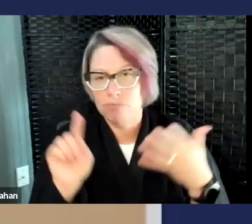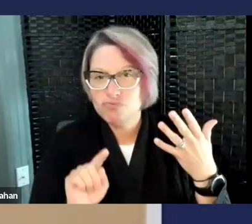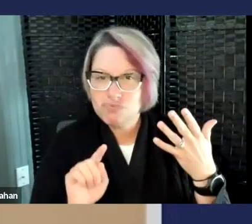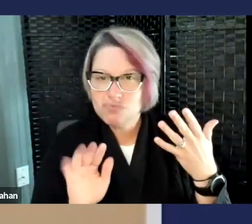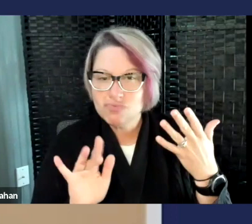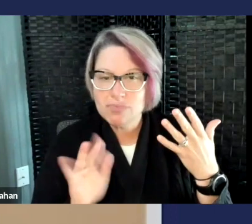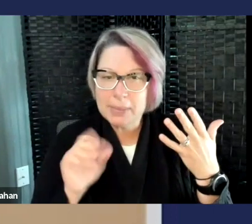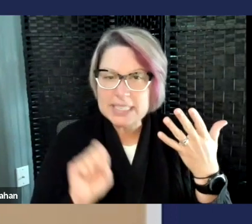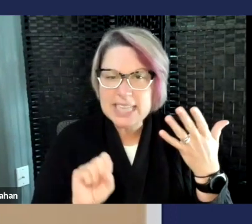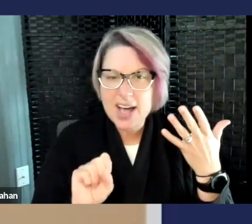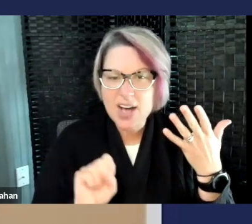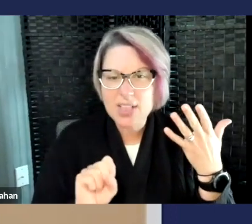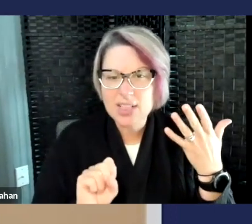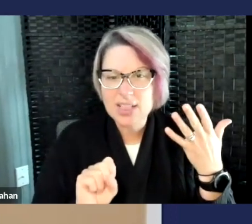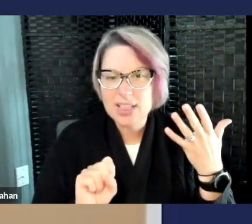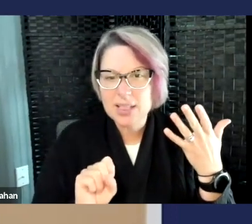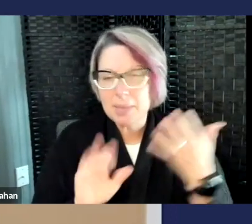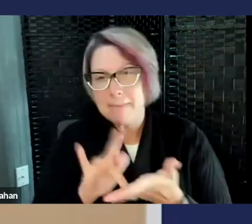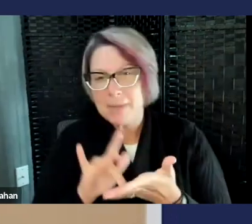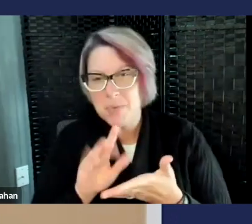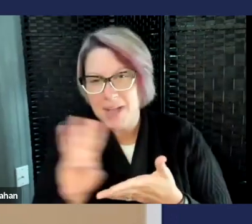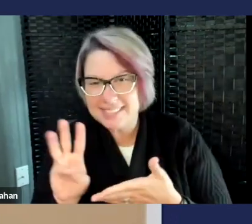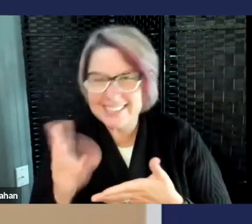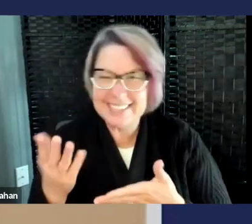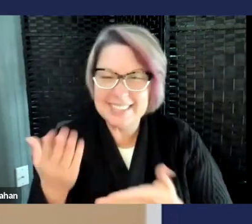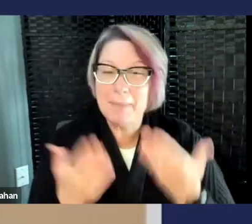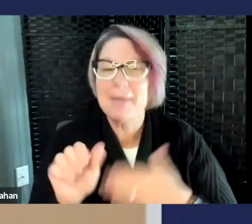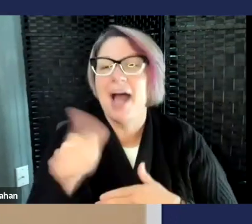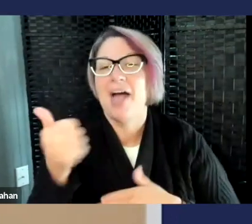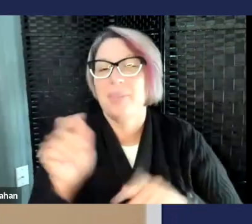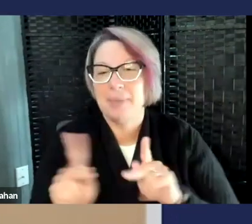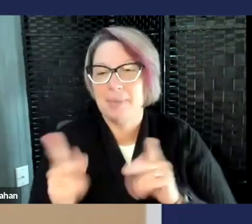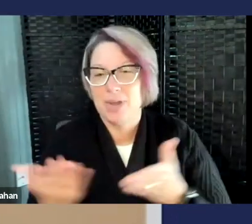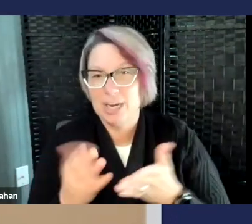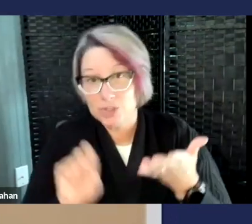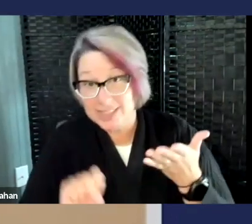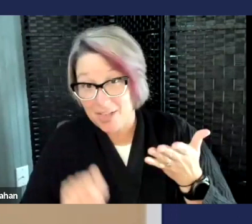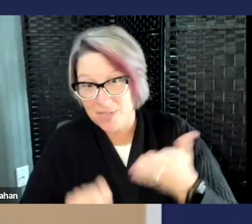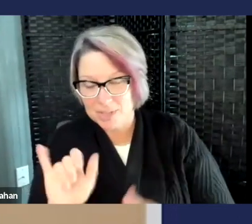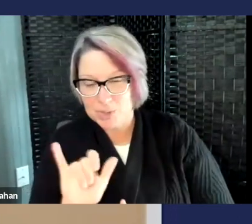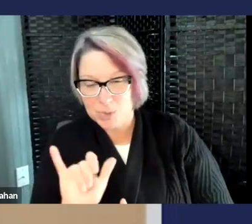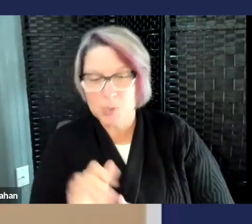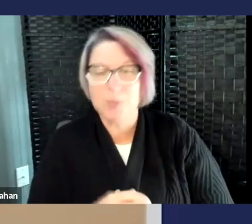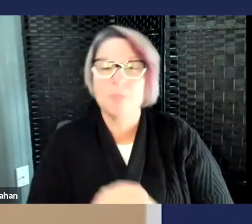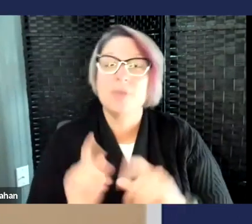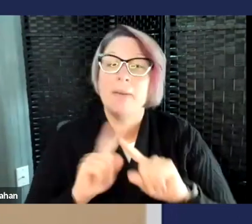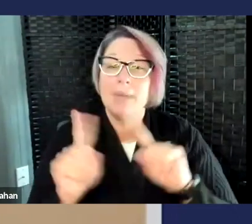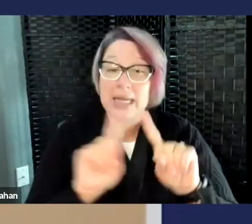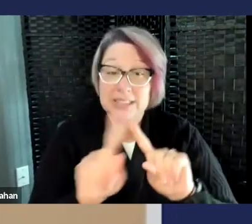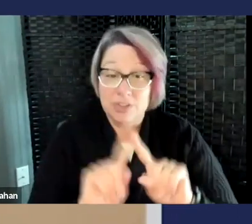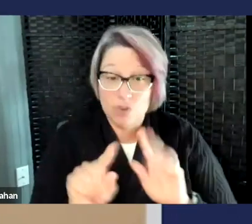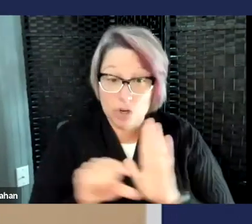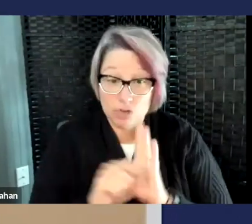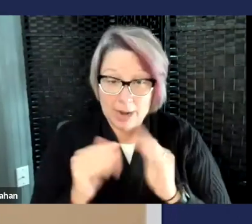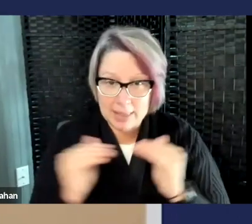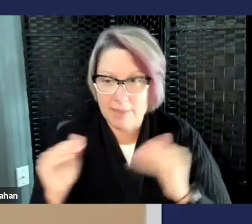as far south as I guess somewhere in the Midwest. Maybe there's some other people here who are further south, but different grade levels. So you guys are grade